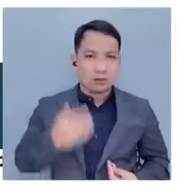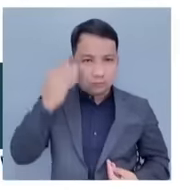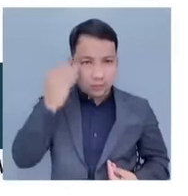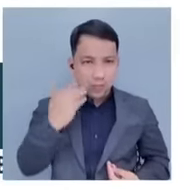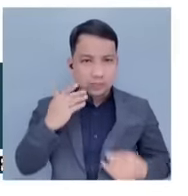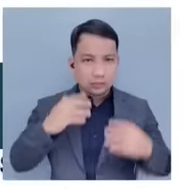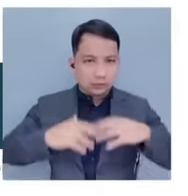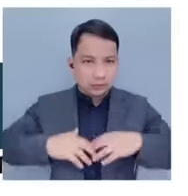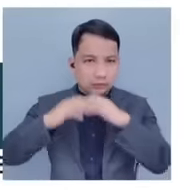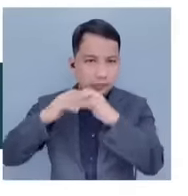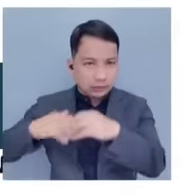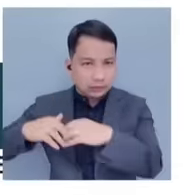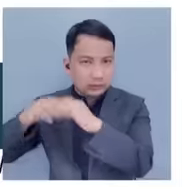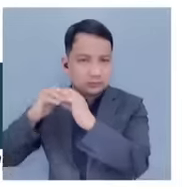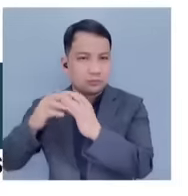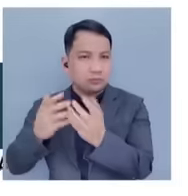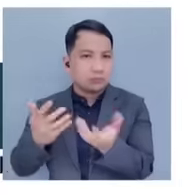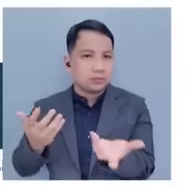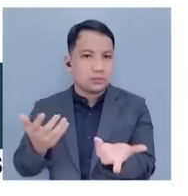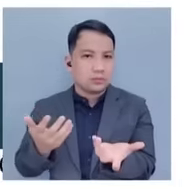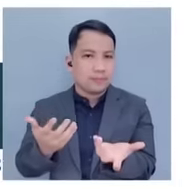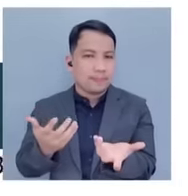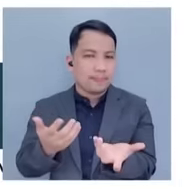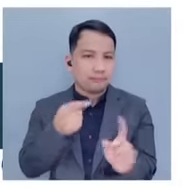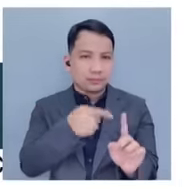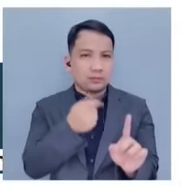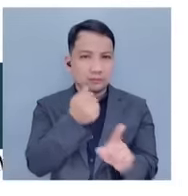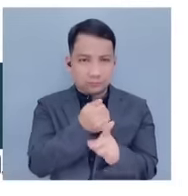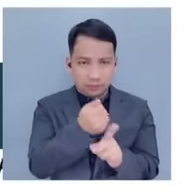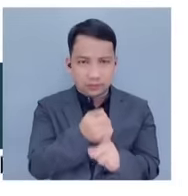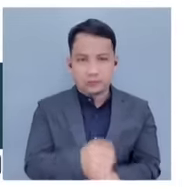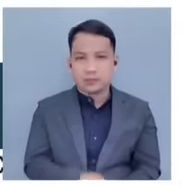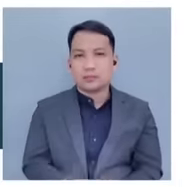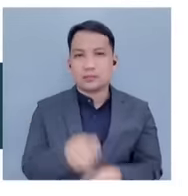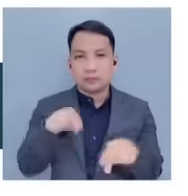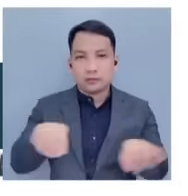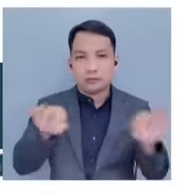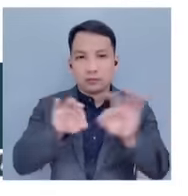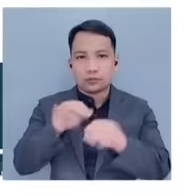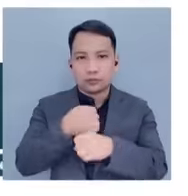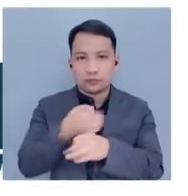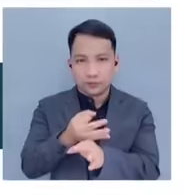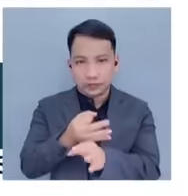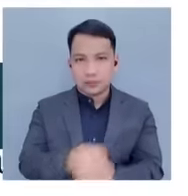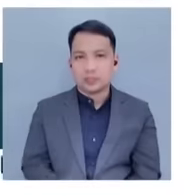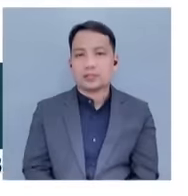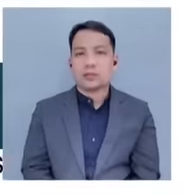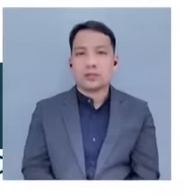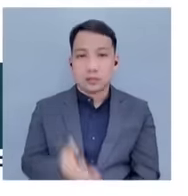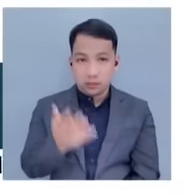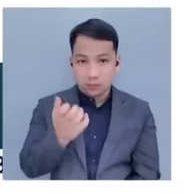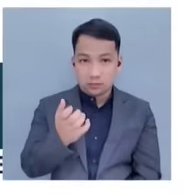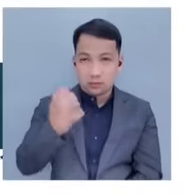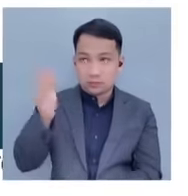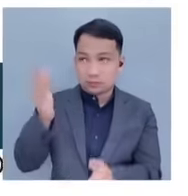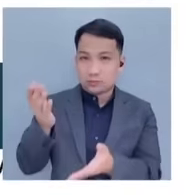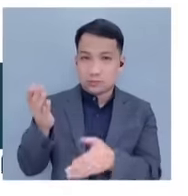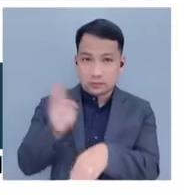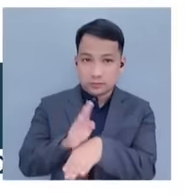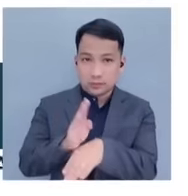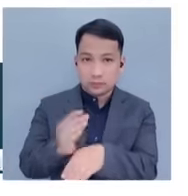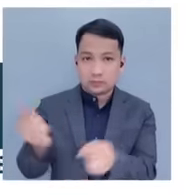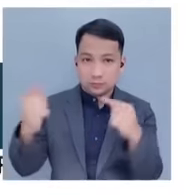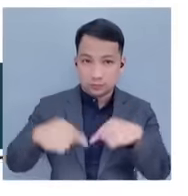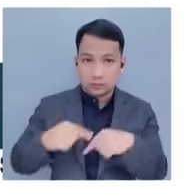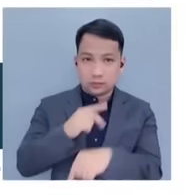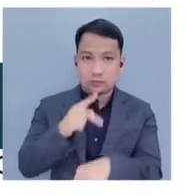that are to be fixed if we want businesses to thrive in the country. Let's go back to